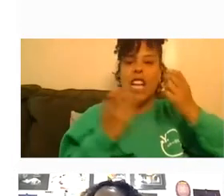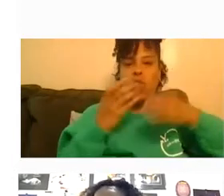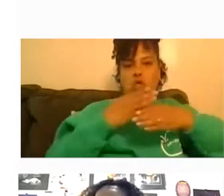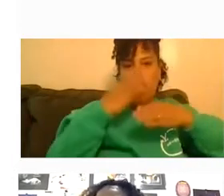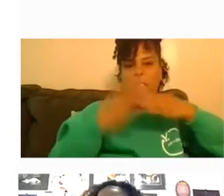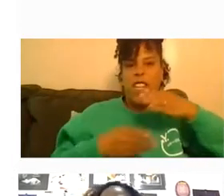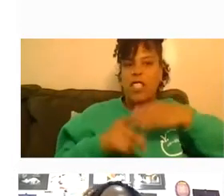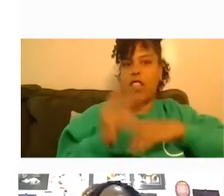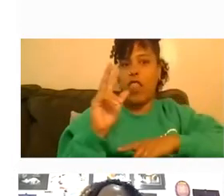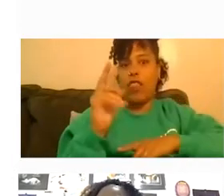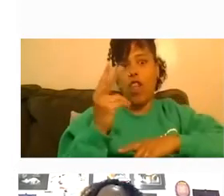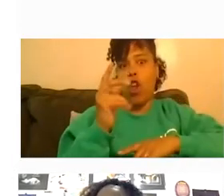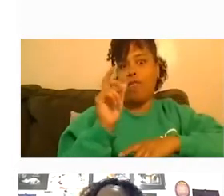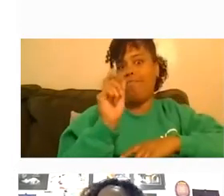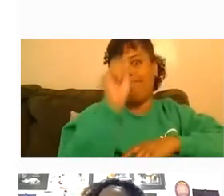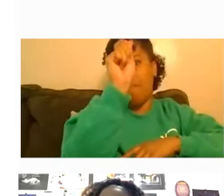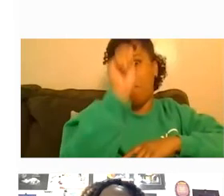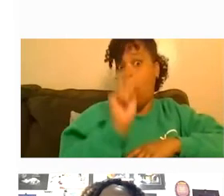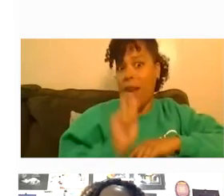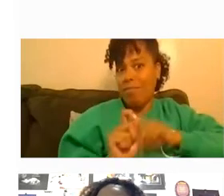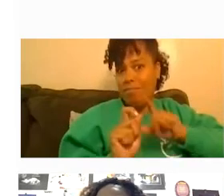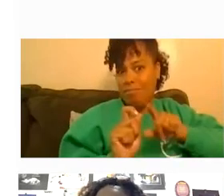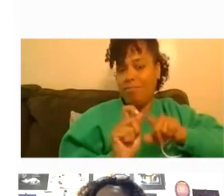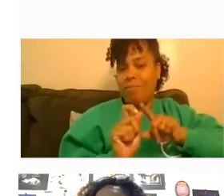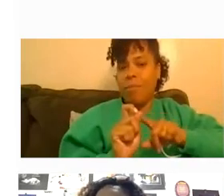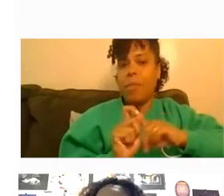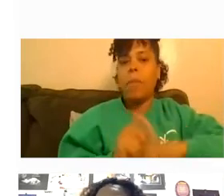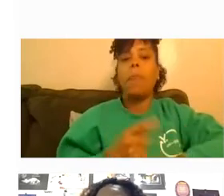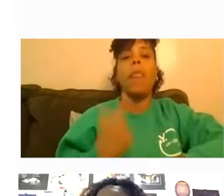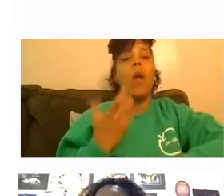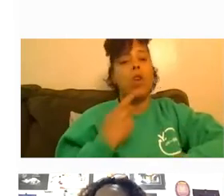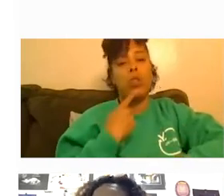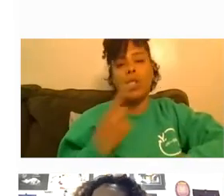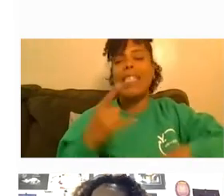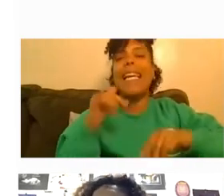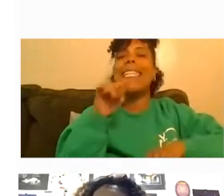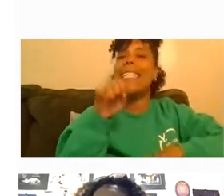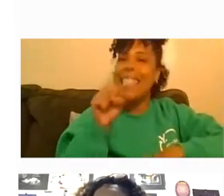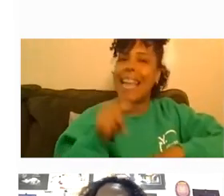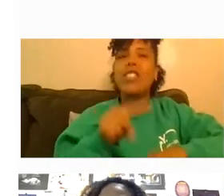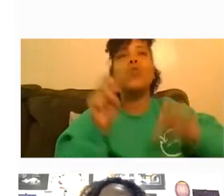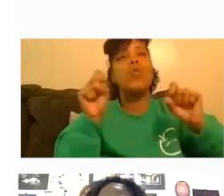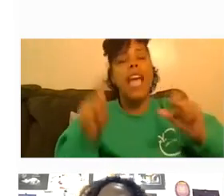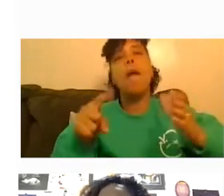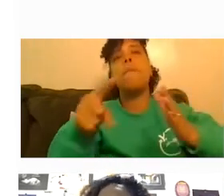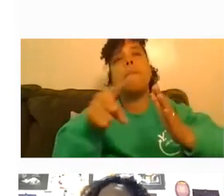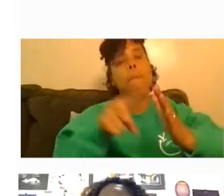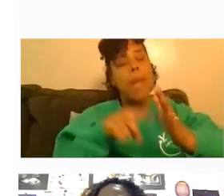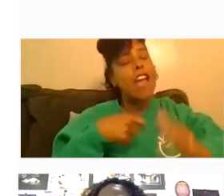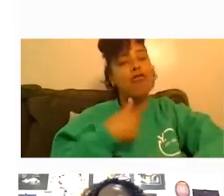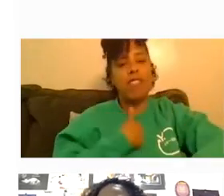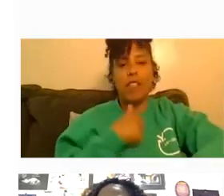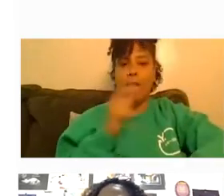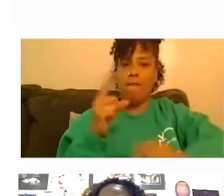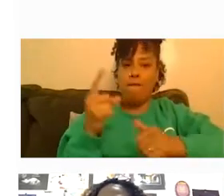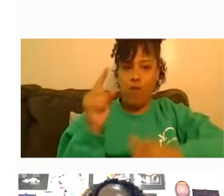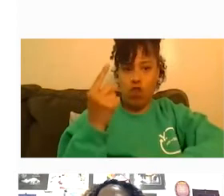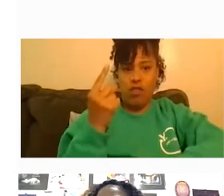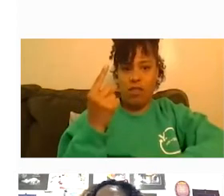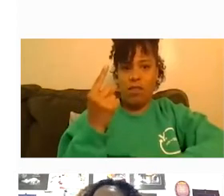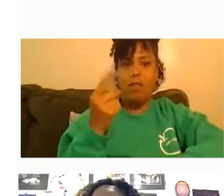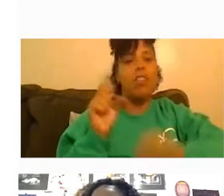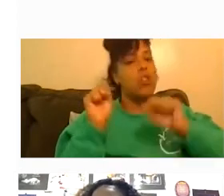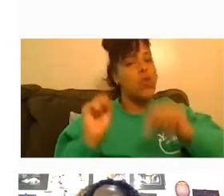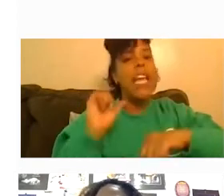third point, which was to say to you is that yes, you can pay yourself first. Yes, you can set up accounts for